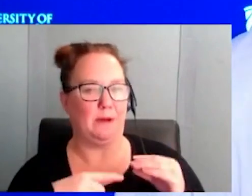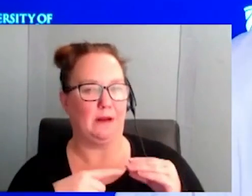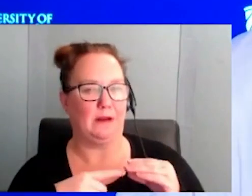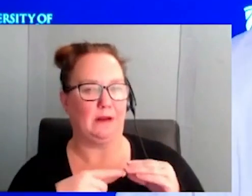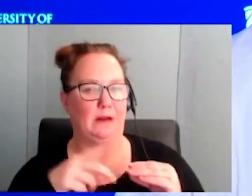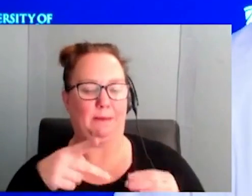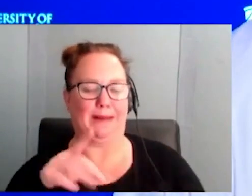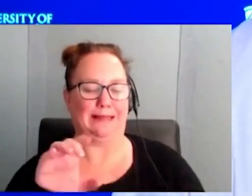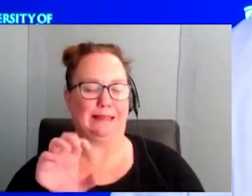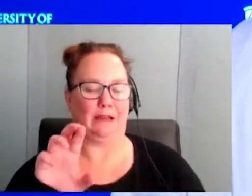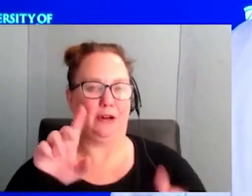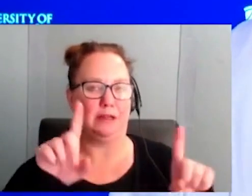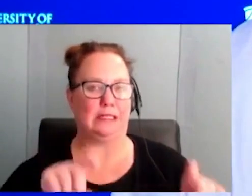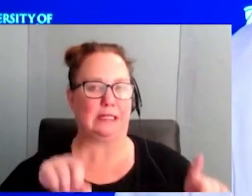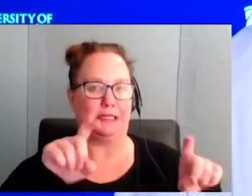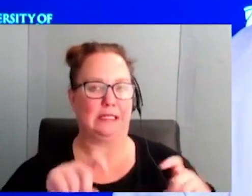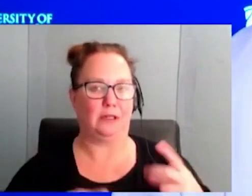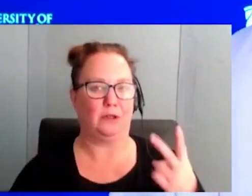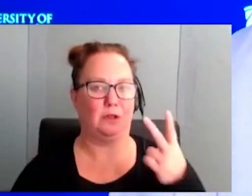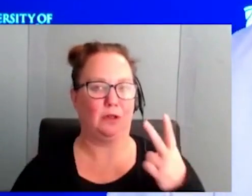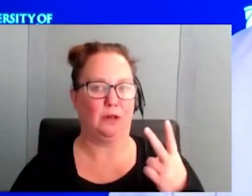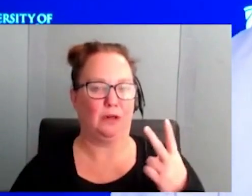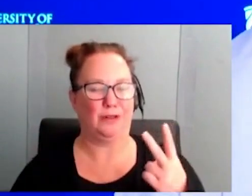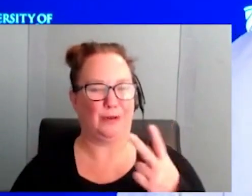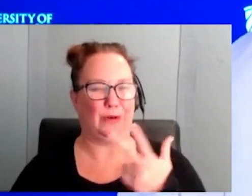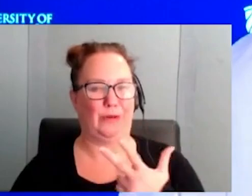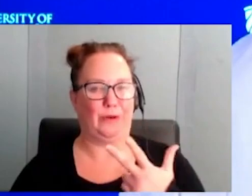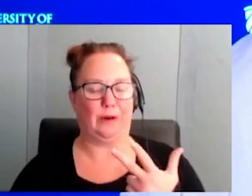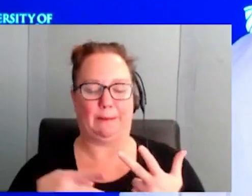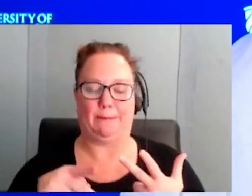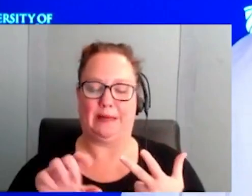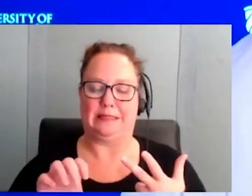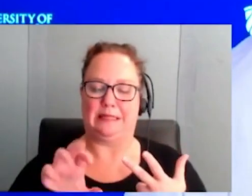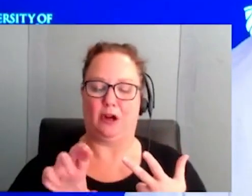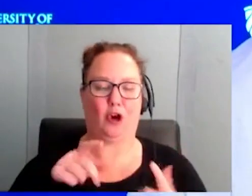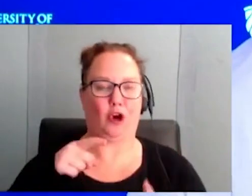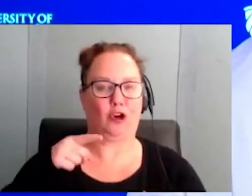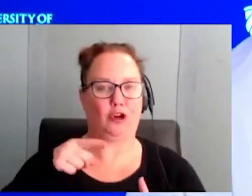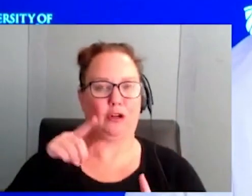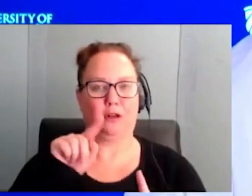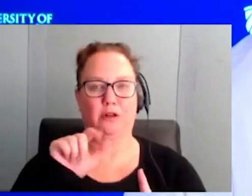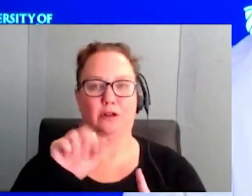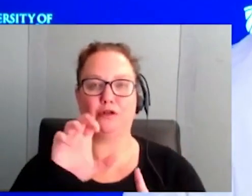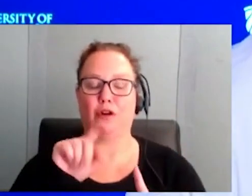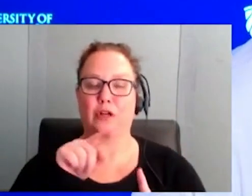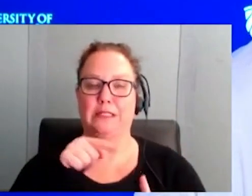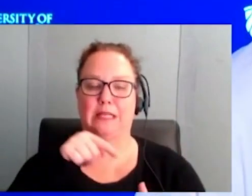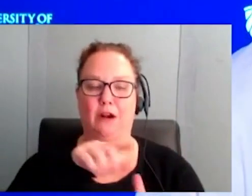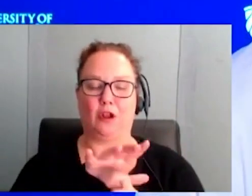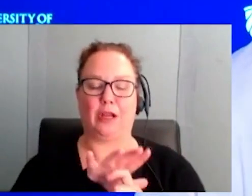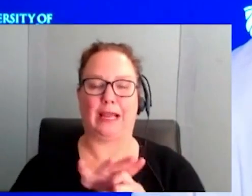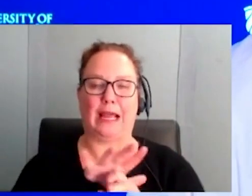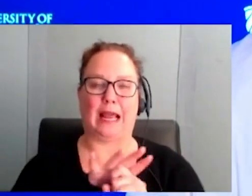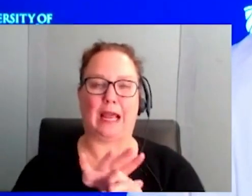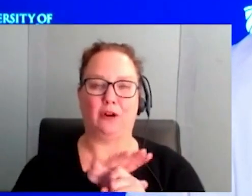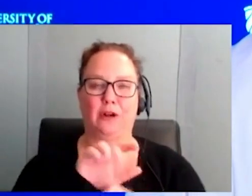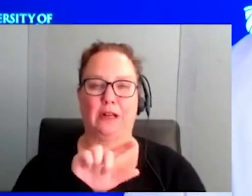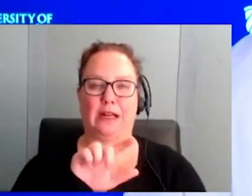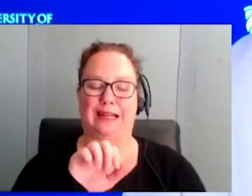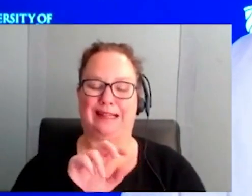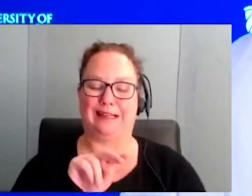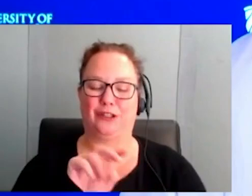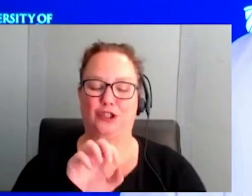PCR test, there are 2 or 3 PCR targets, and those are looking at specific areas in the genome. Some